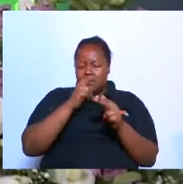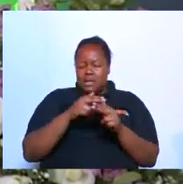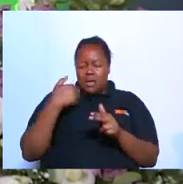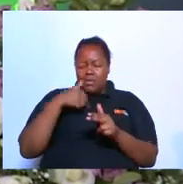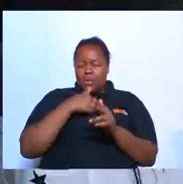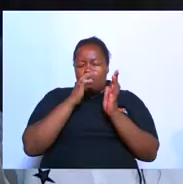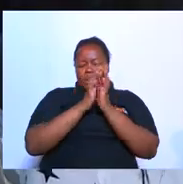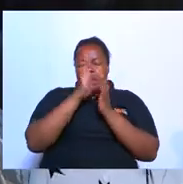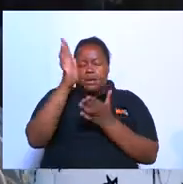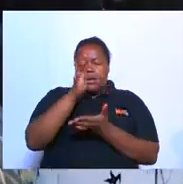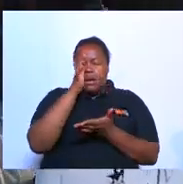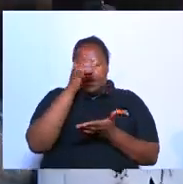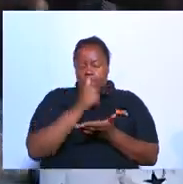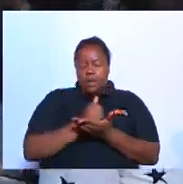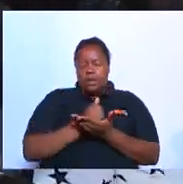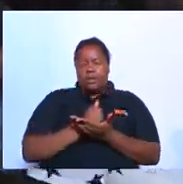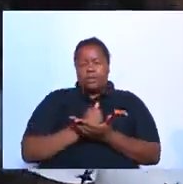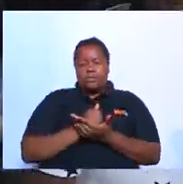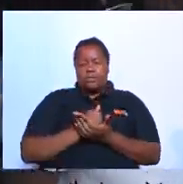amen